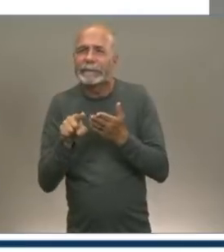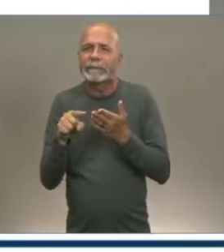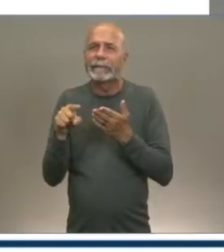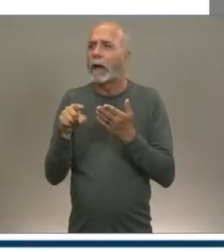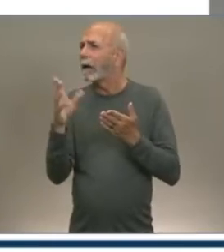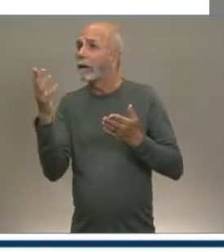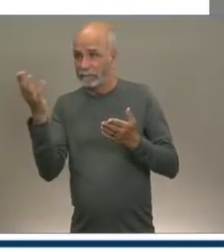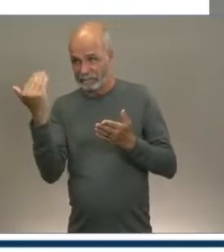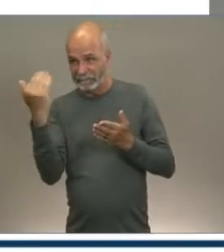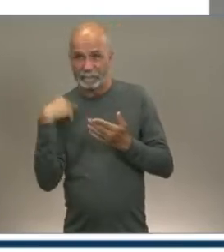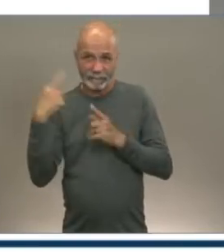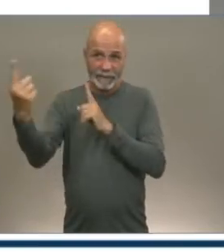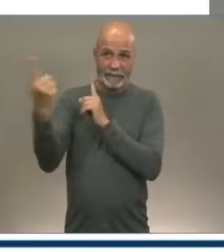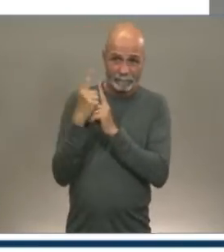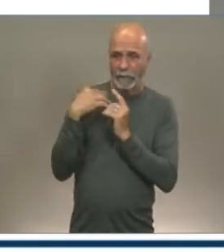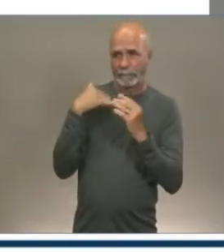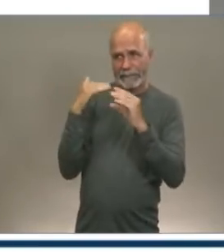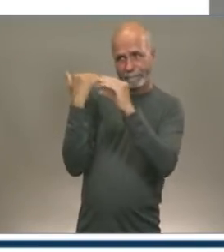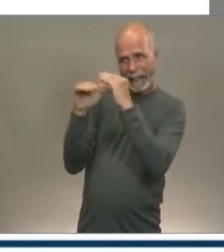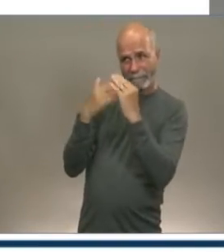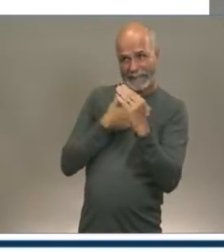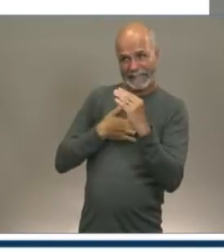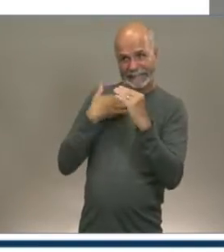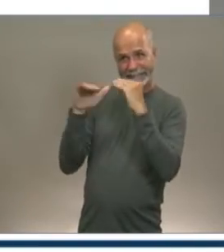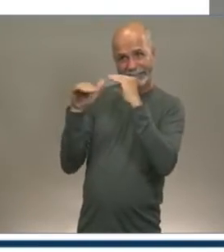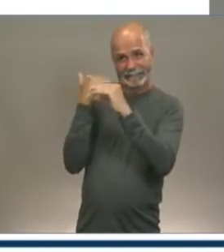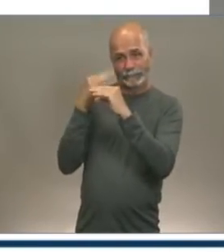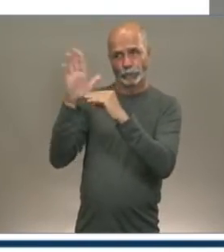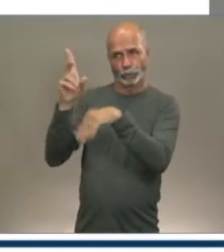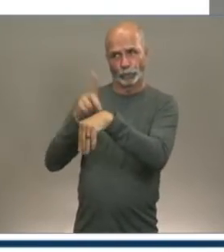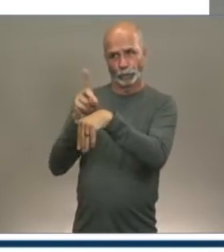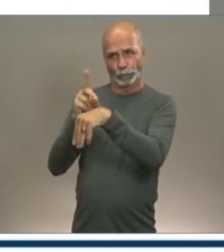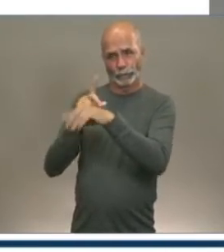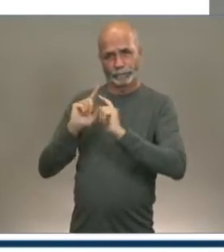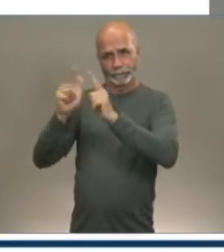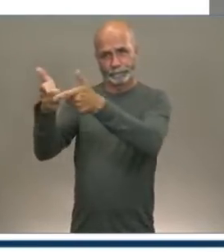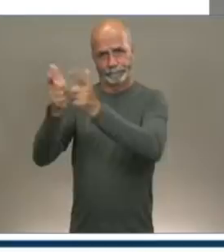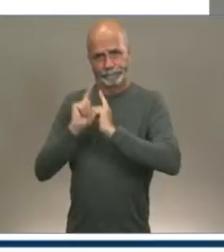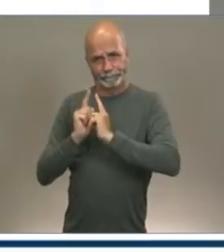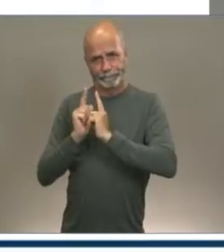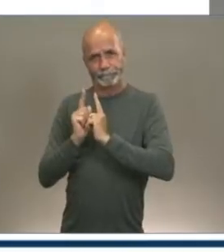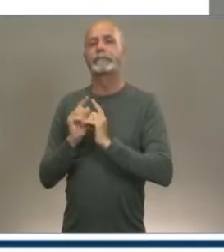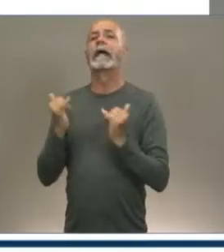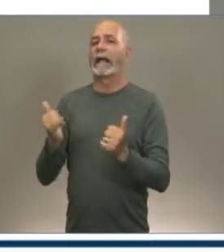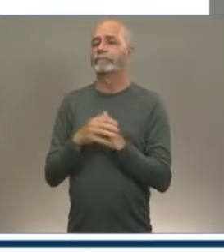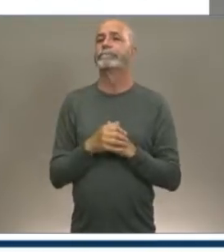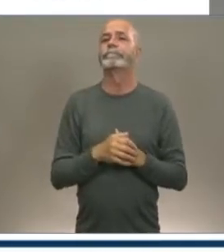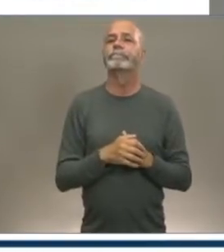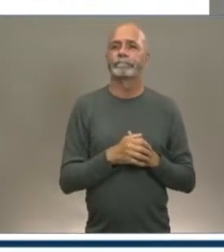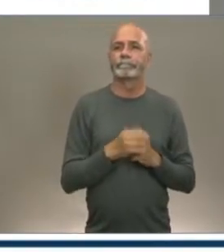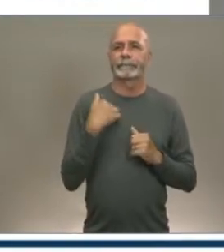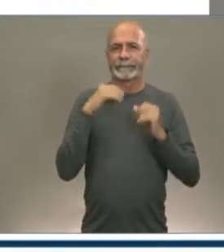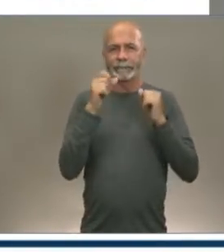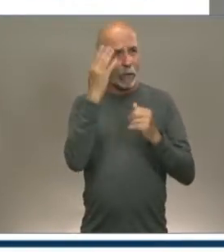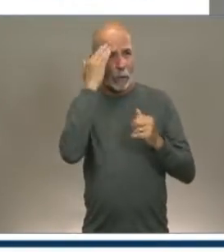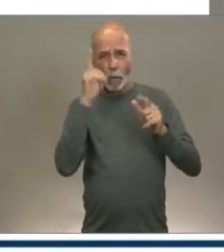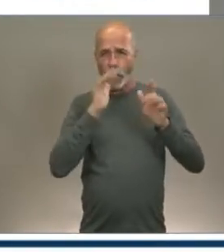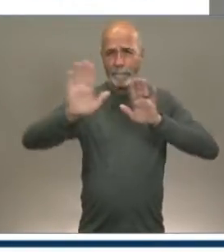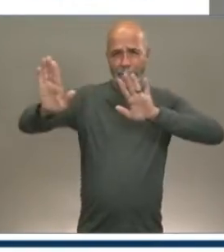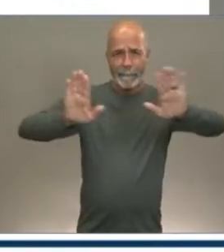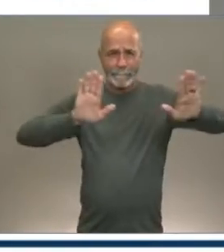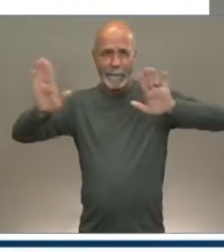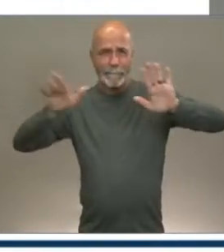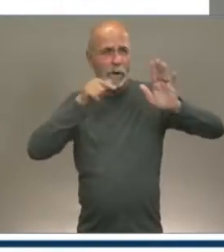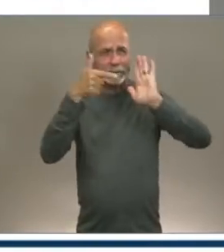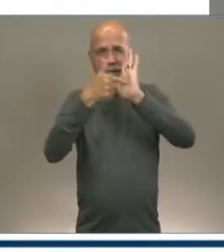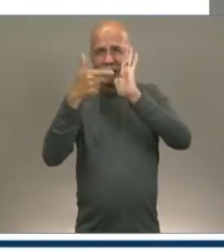vaccine. And so we're going to be one of the few provinces that can actually have a good handle on who's getting their second dose vaccine and